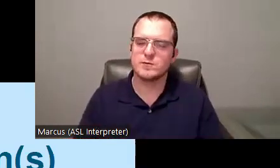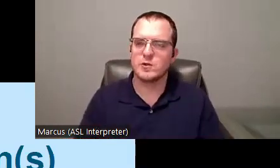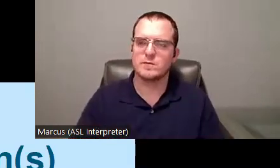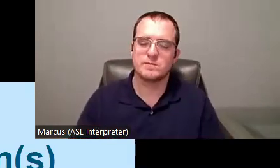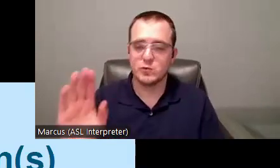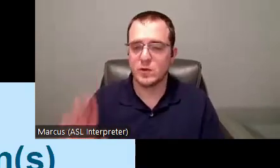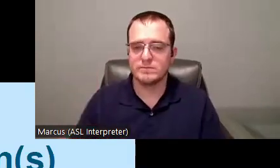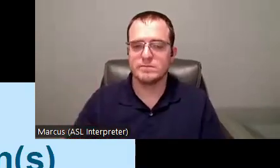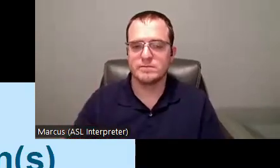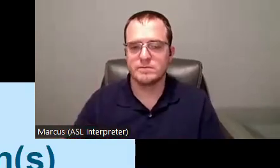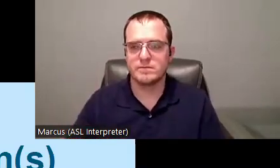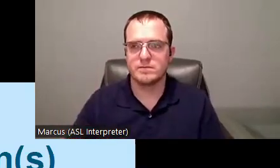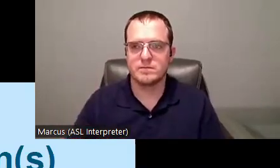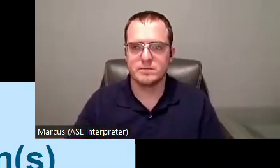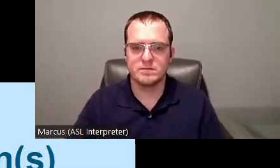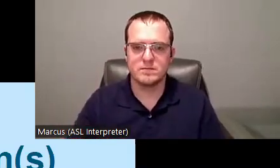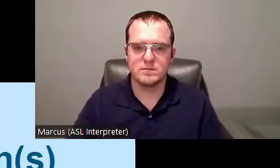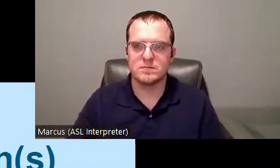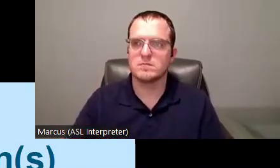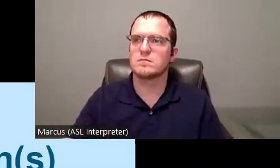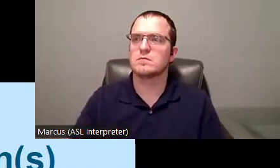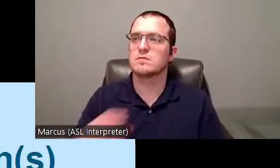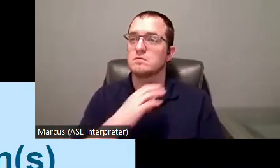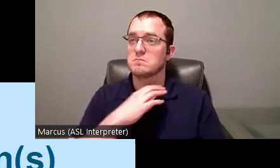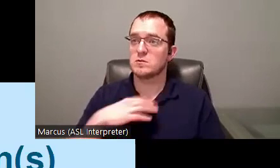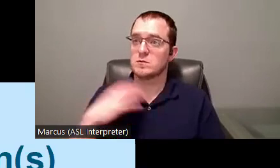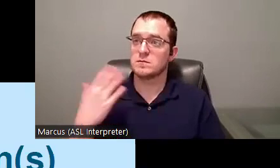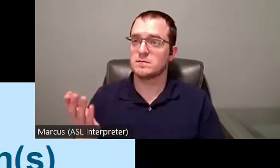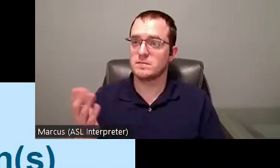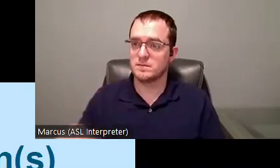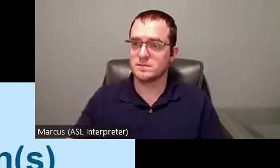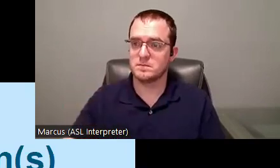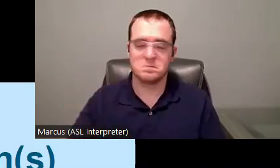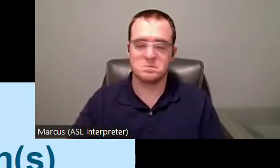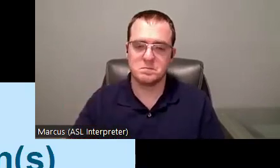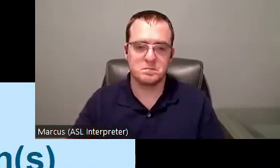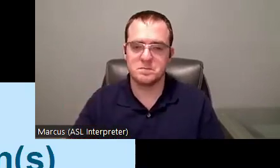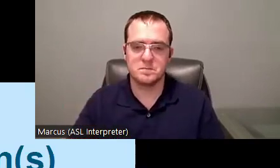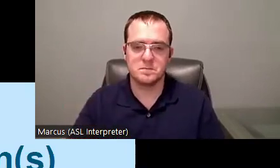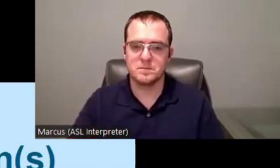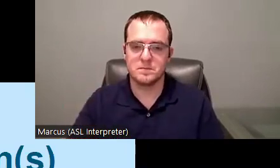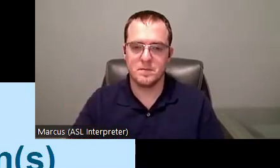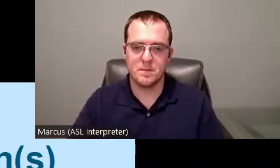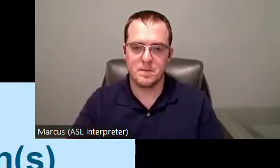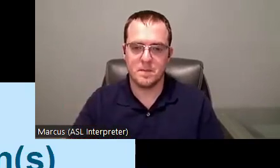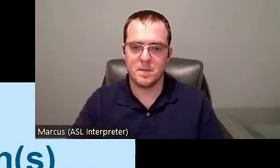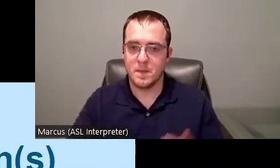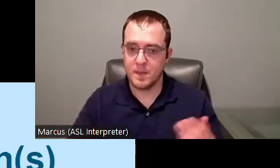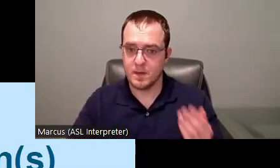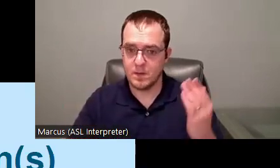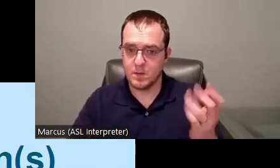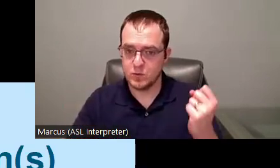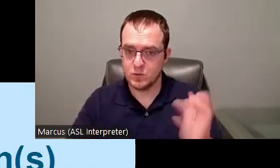great. Councilman, I'm sorry, were you going to say anything? No. Okay. No. Do we have a motion to